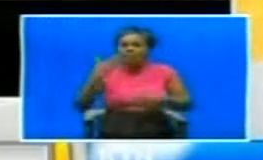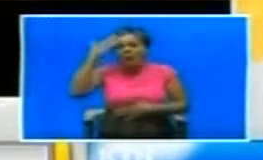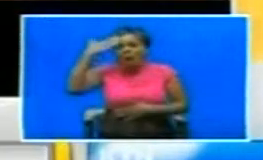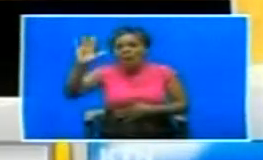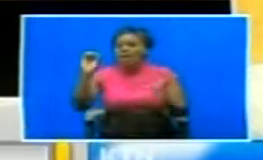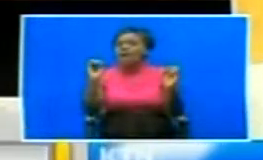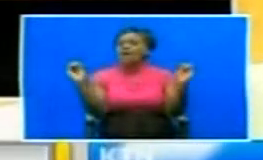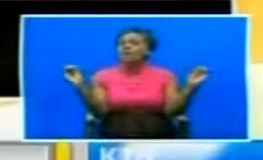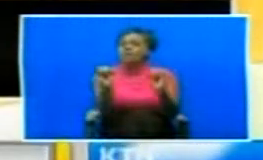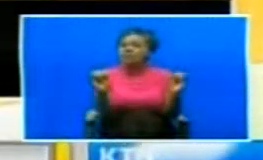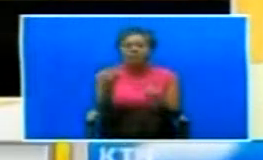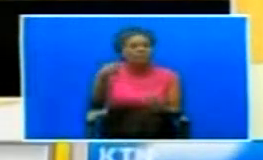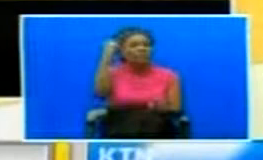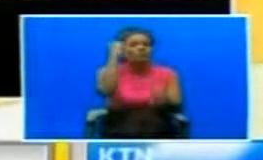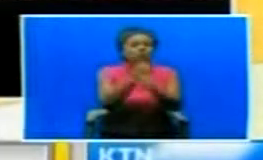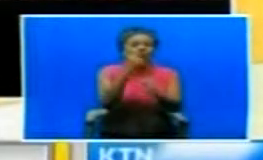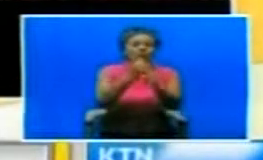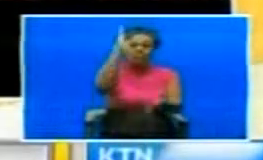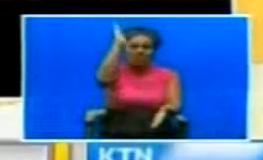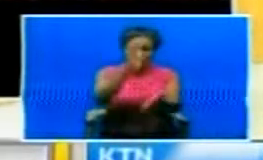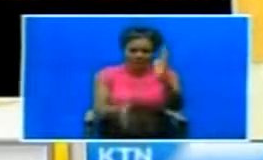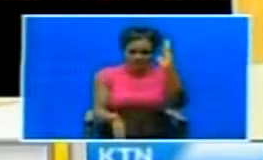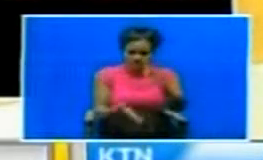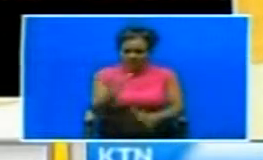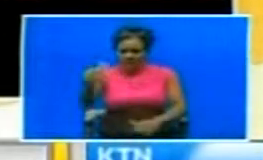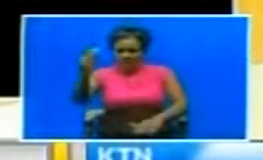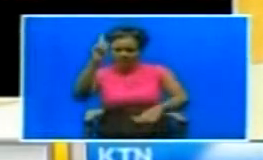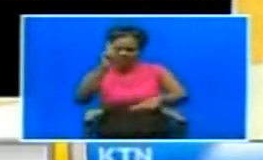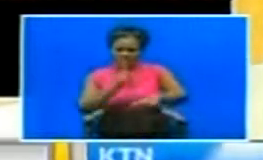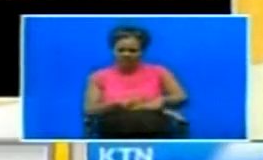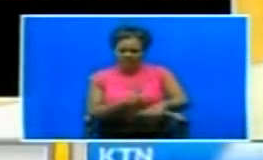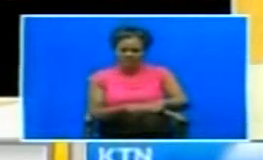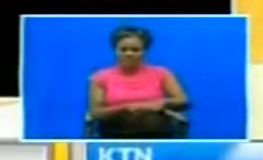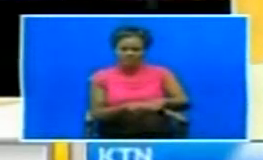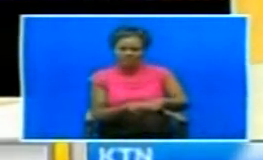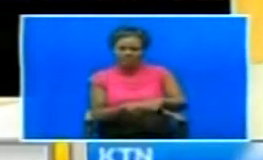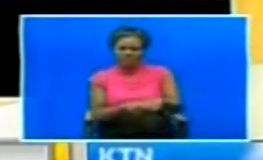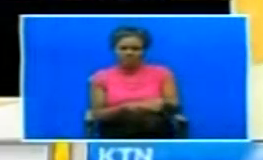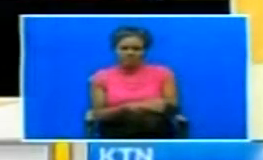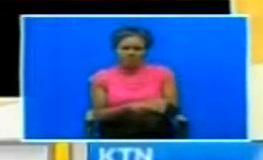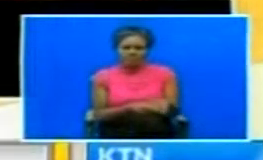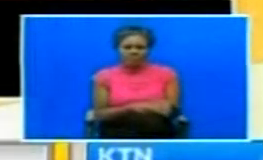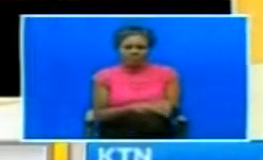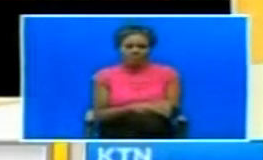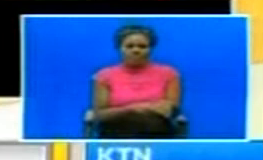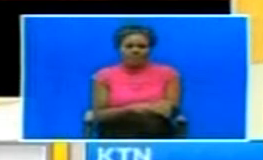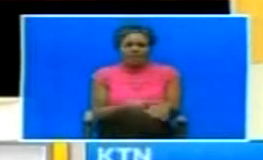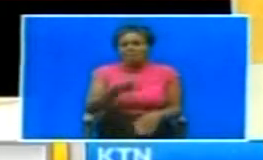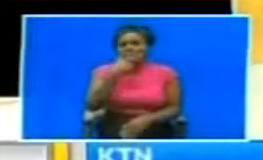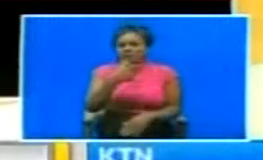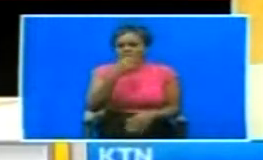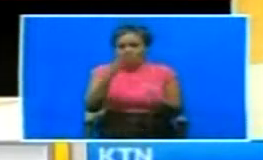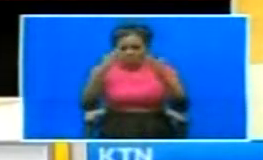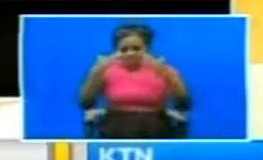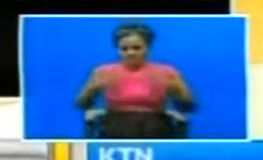then you tend not to do anything about it. Sometimes this does get over to the medical personnel.